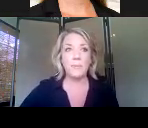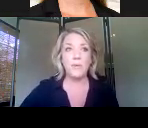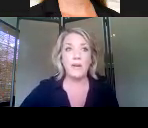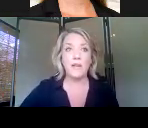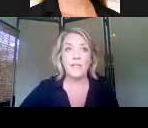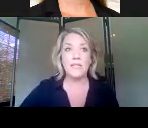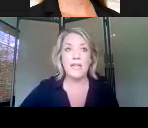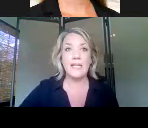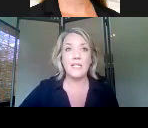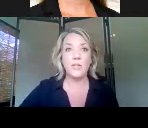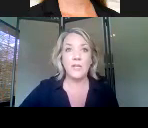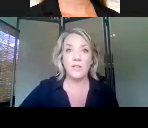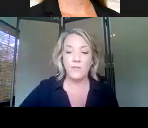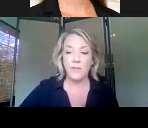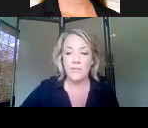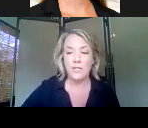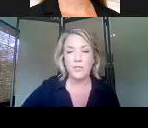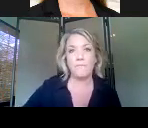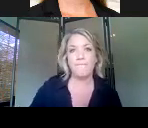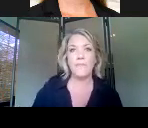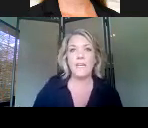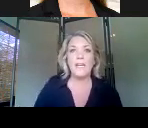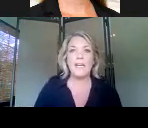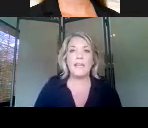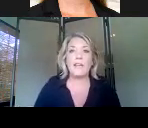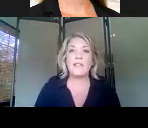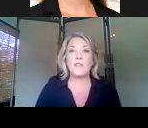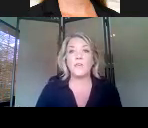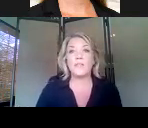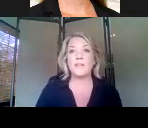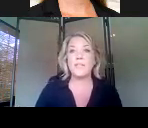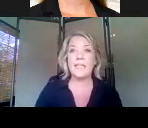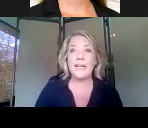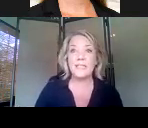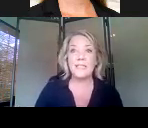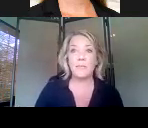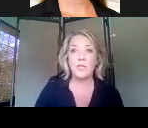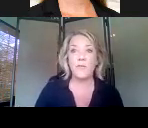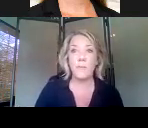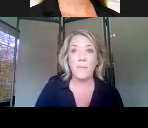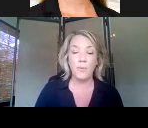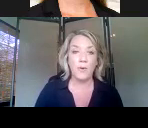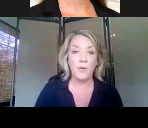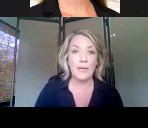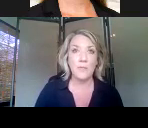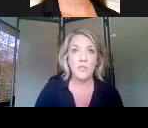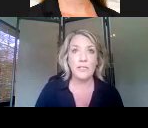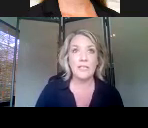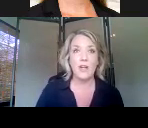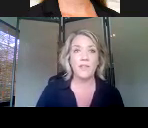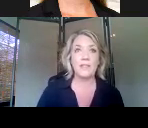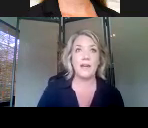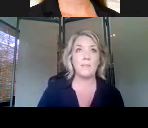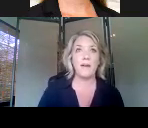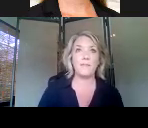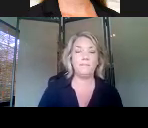the people in our society to reach their fullest potential. In light of these goals, LCD has established 4 main programs, which are listed